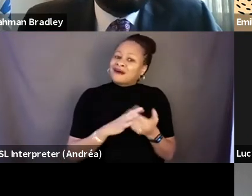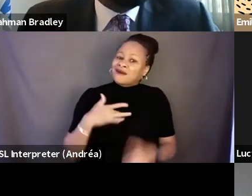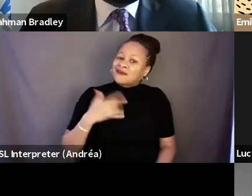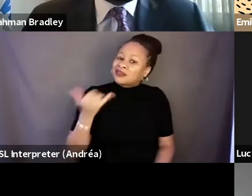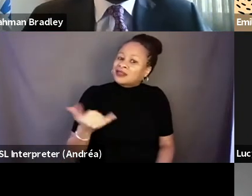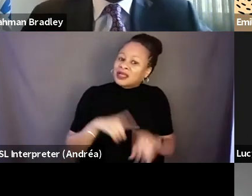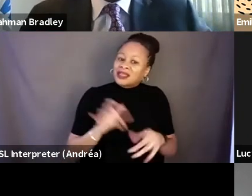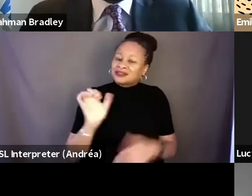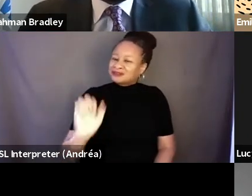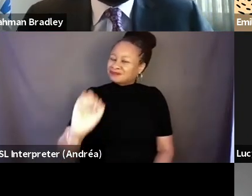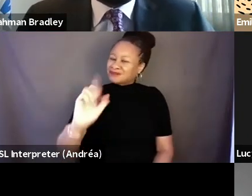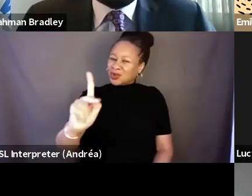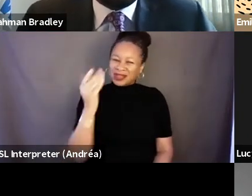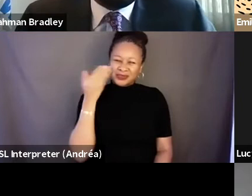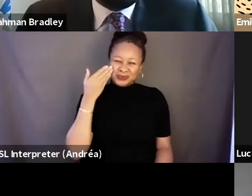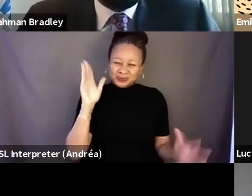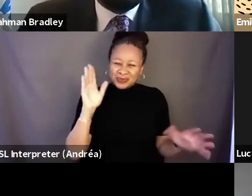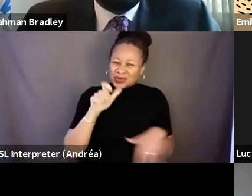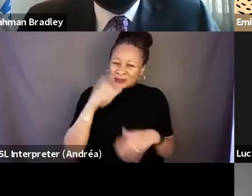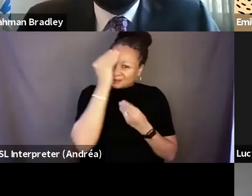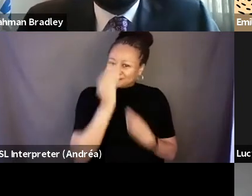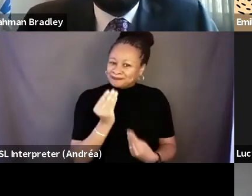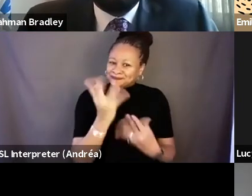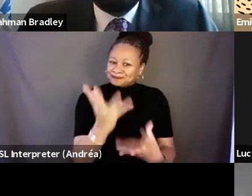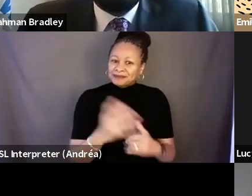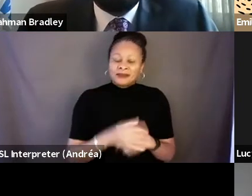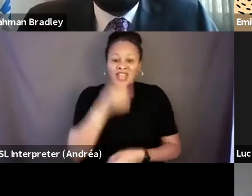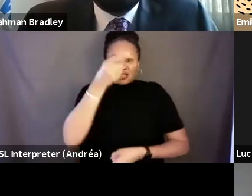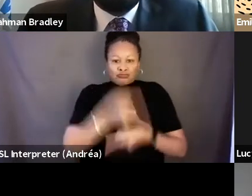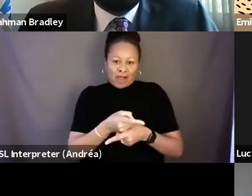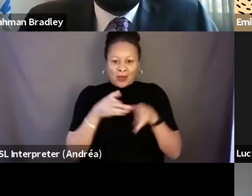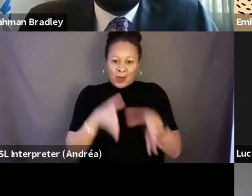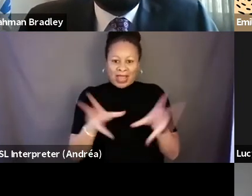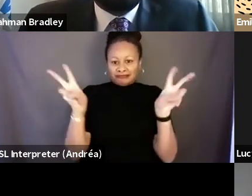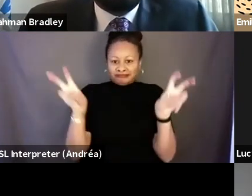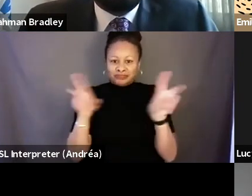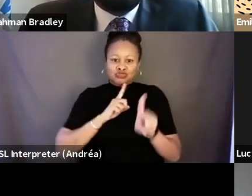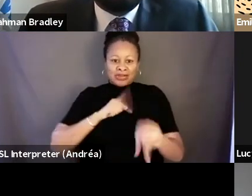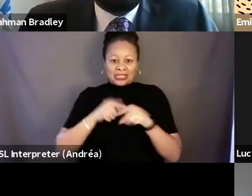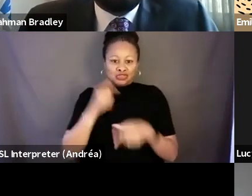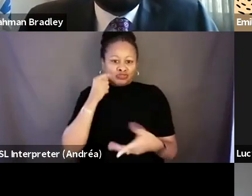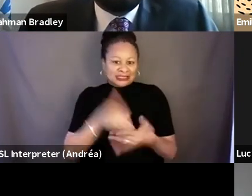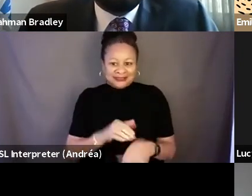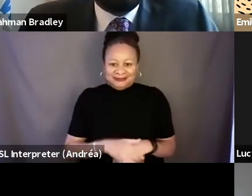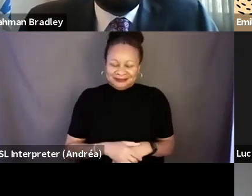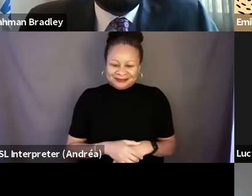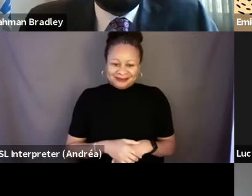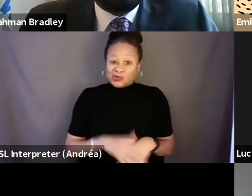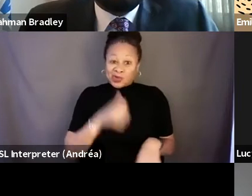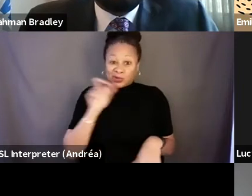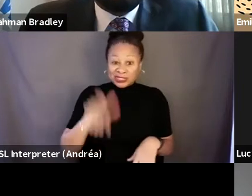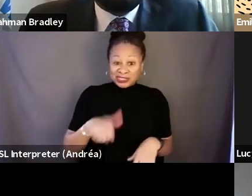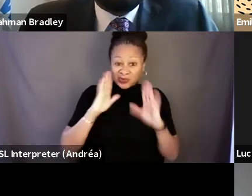it's okay. You no longer have to be told, quote, the right way to react to racism. We don't have to deal